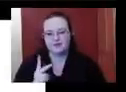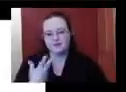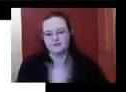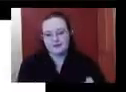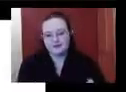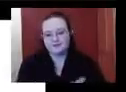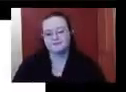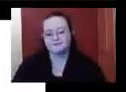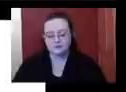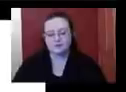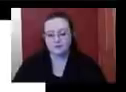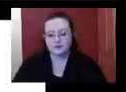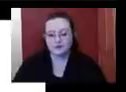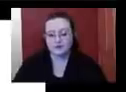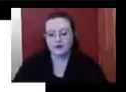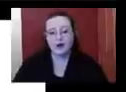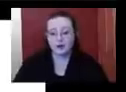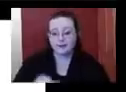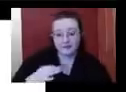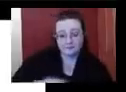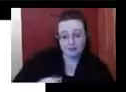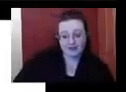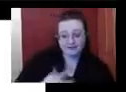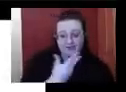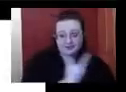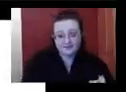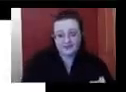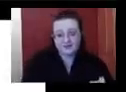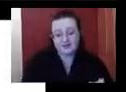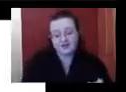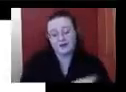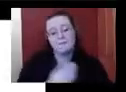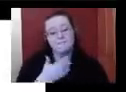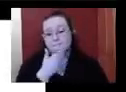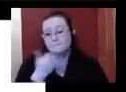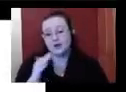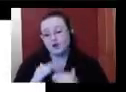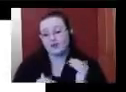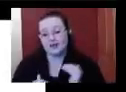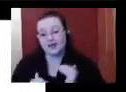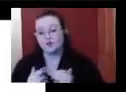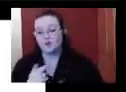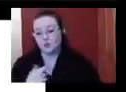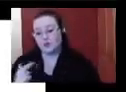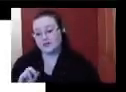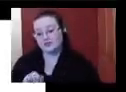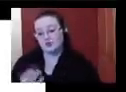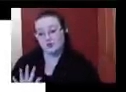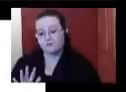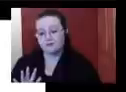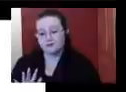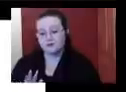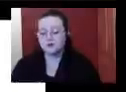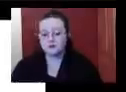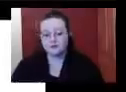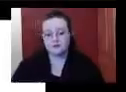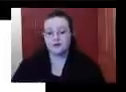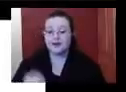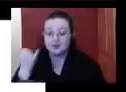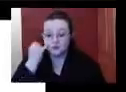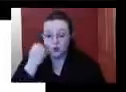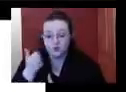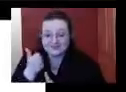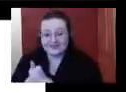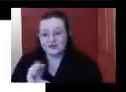outweigh the risk of getting severe COVID-19 illness. Although rare, there may be long-term complications from